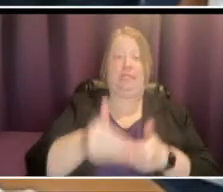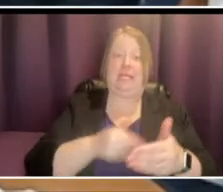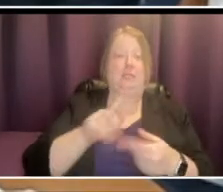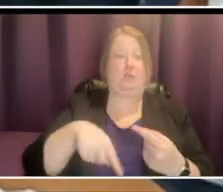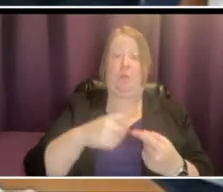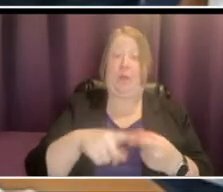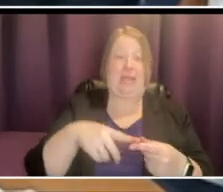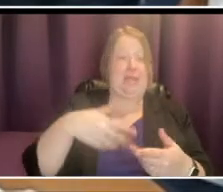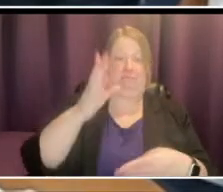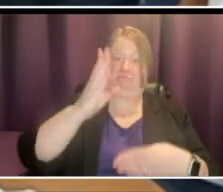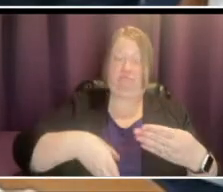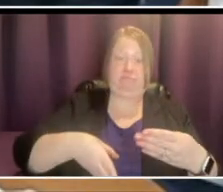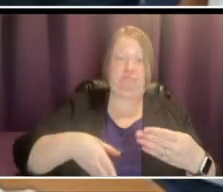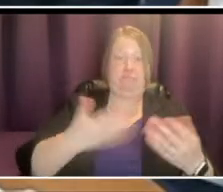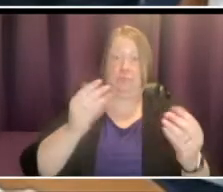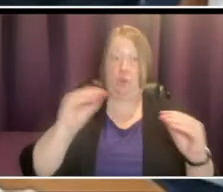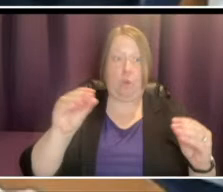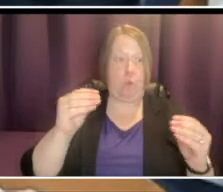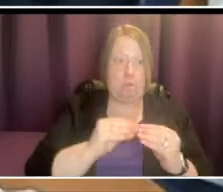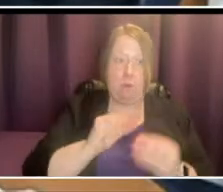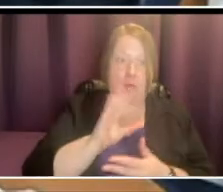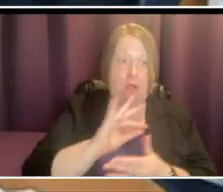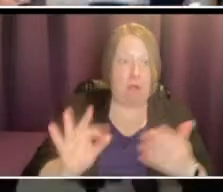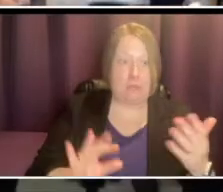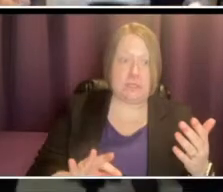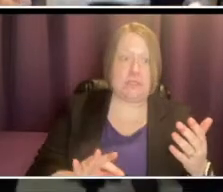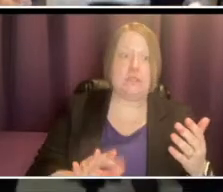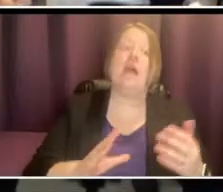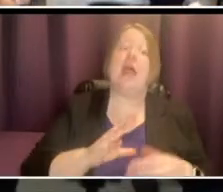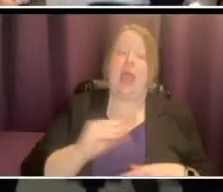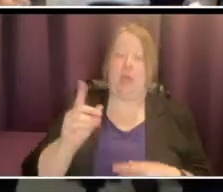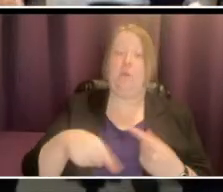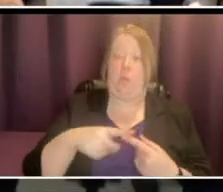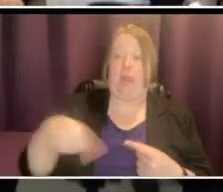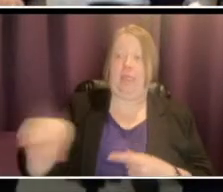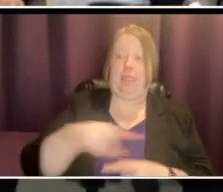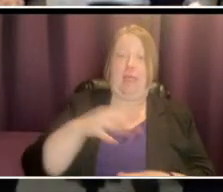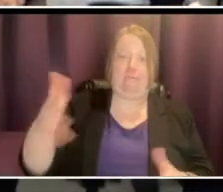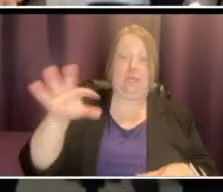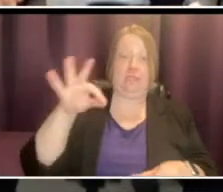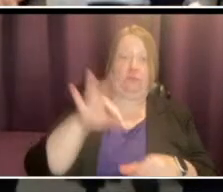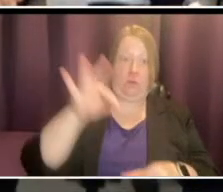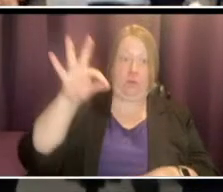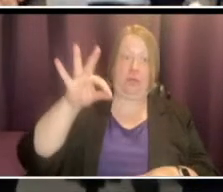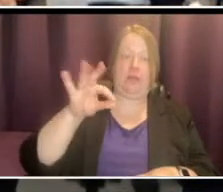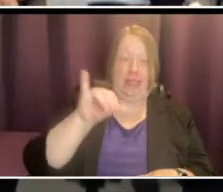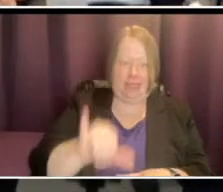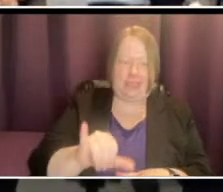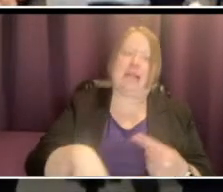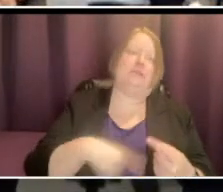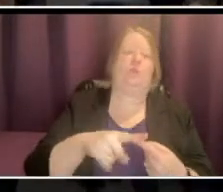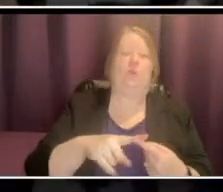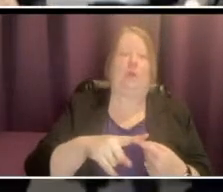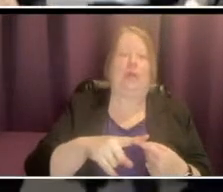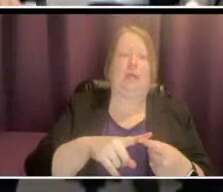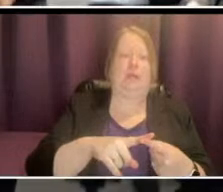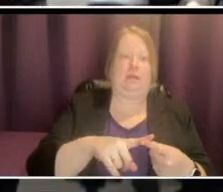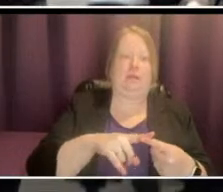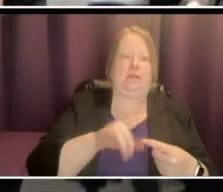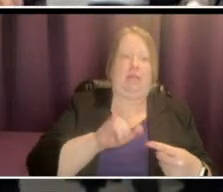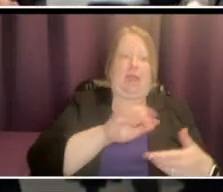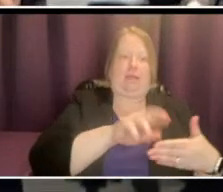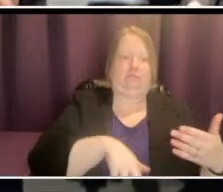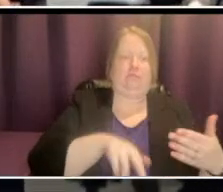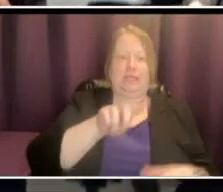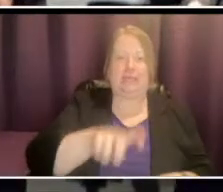and when the electors have voted, that's the point at which that outcome needs to be expected.